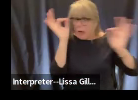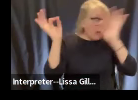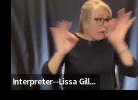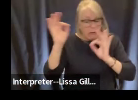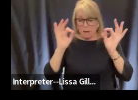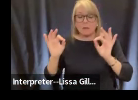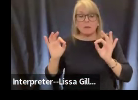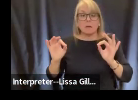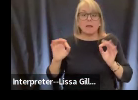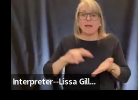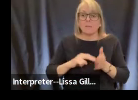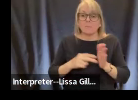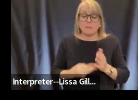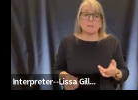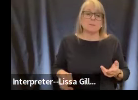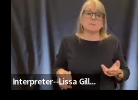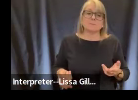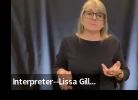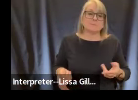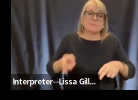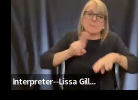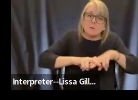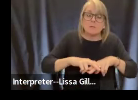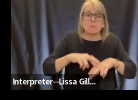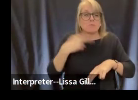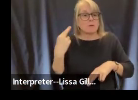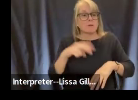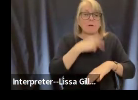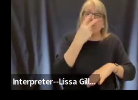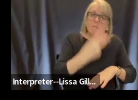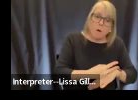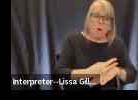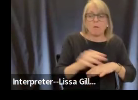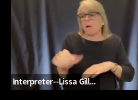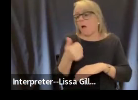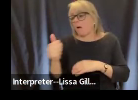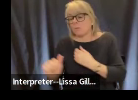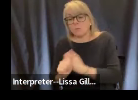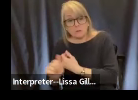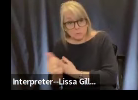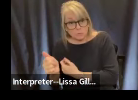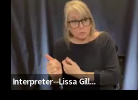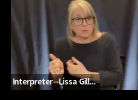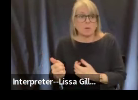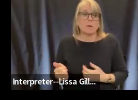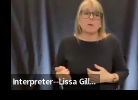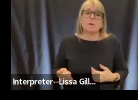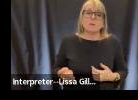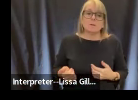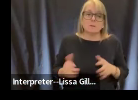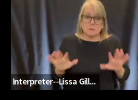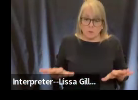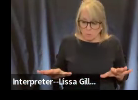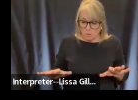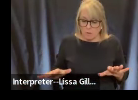falling or creating another hazard. Get out of chair slowly. Take a moment before you get out of bed. Stand and get your balance before